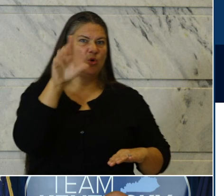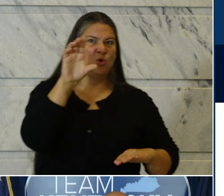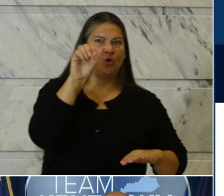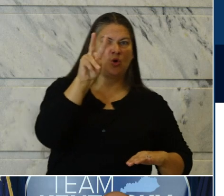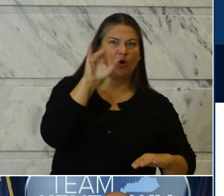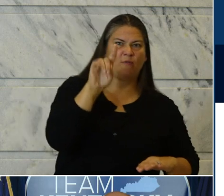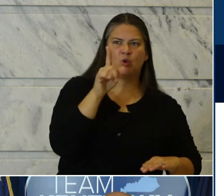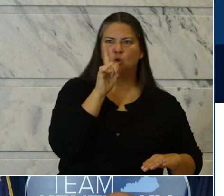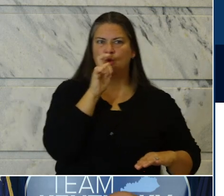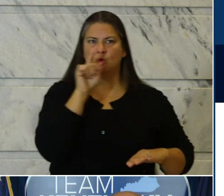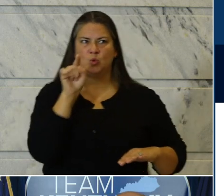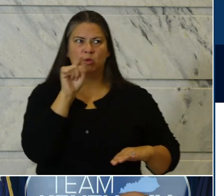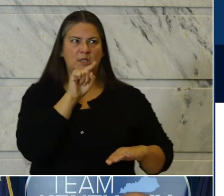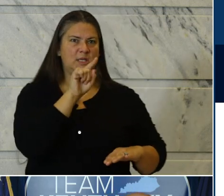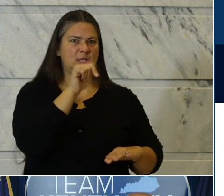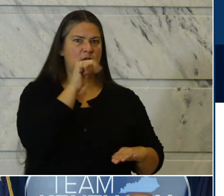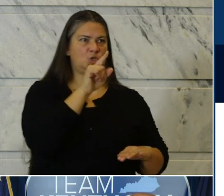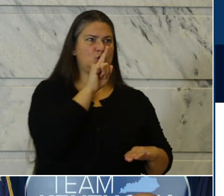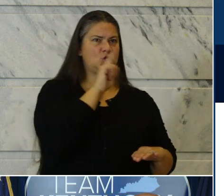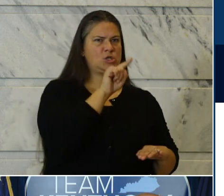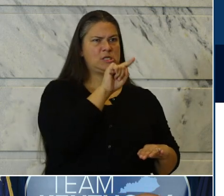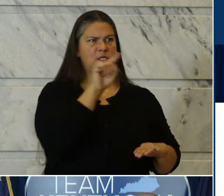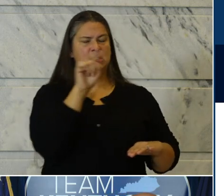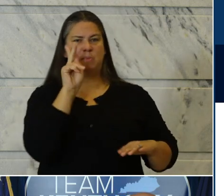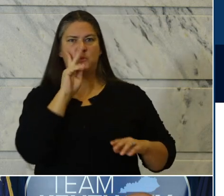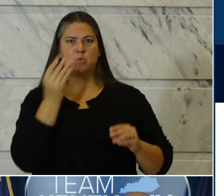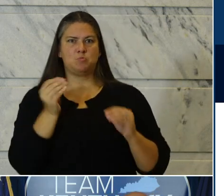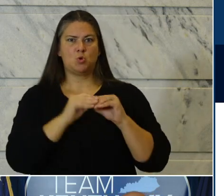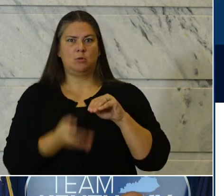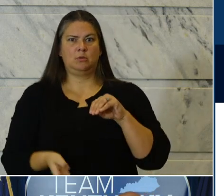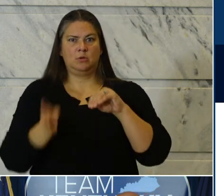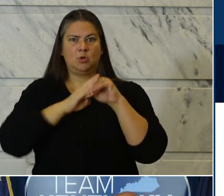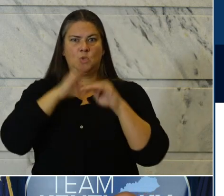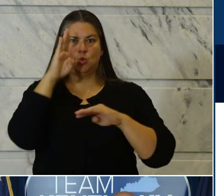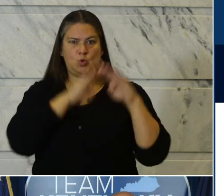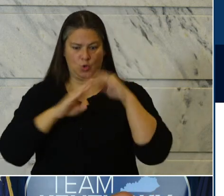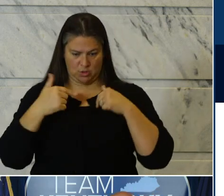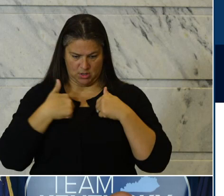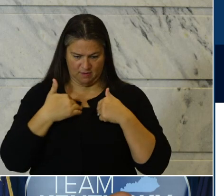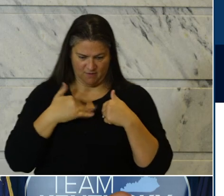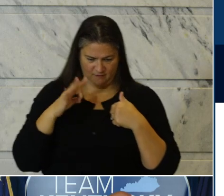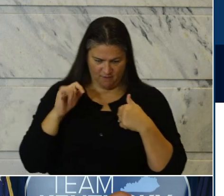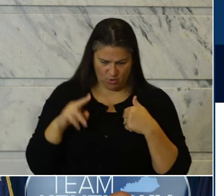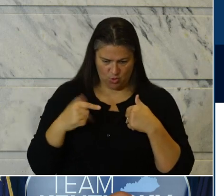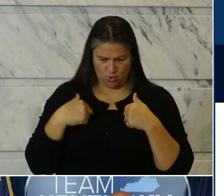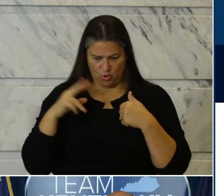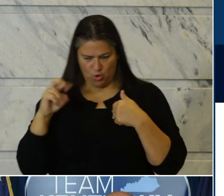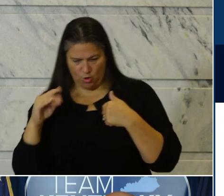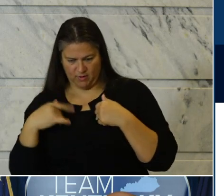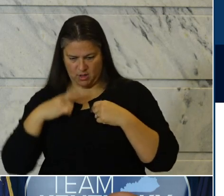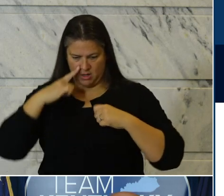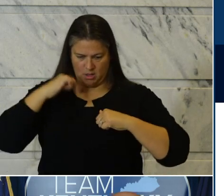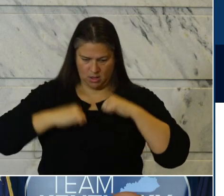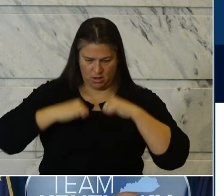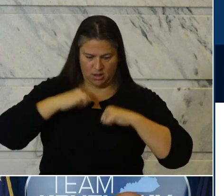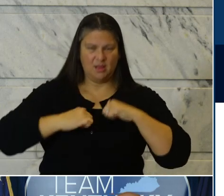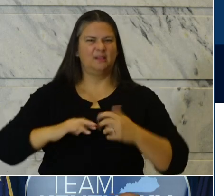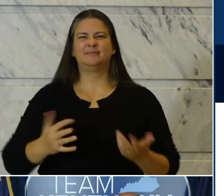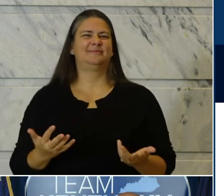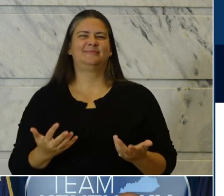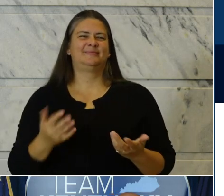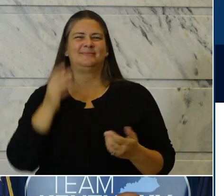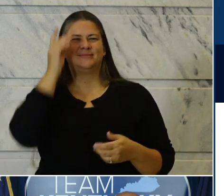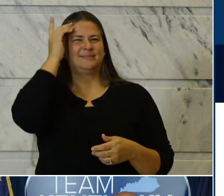to be subjected to a lot more needless worry, angst, and probably inconvenience while they go through additional testing.